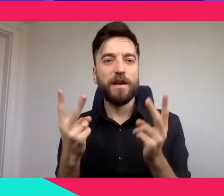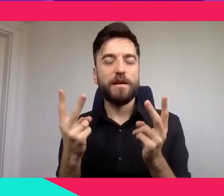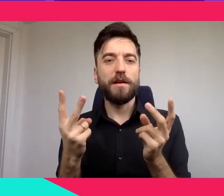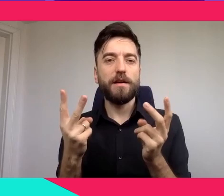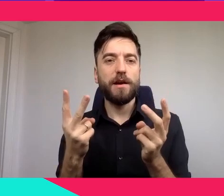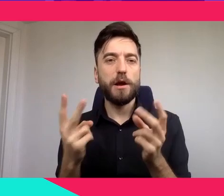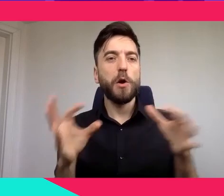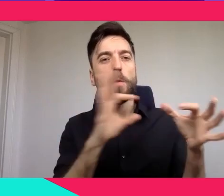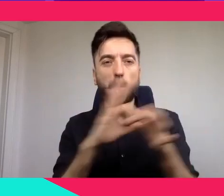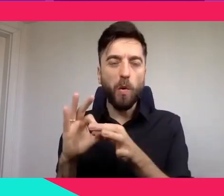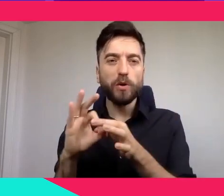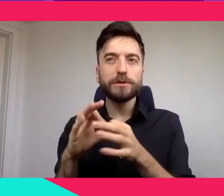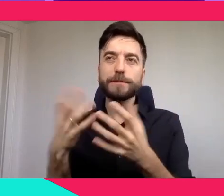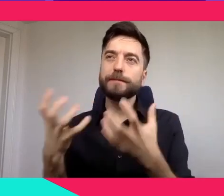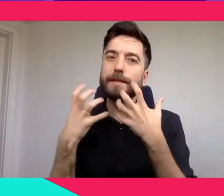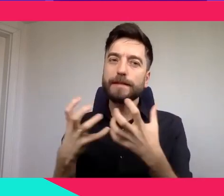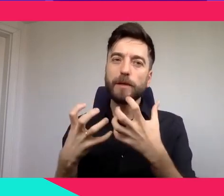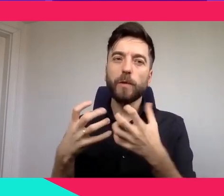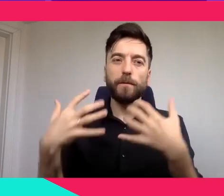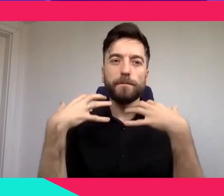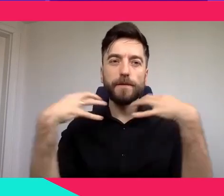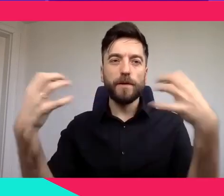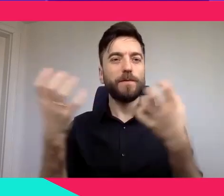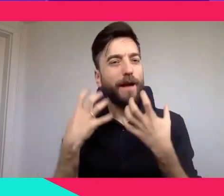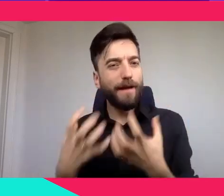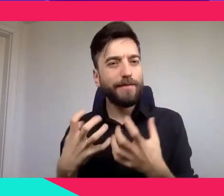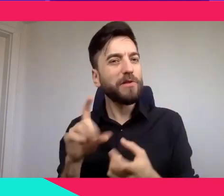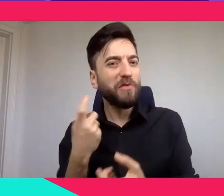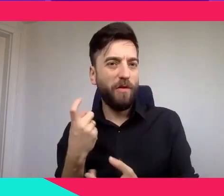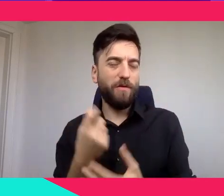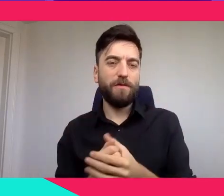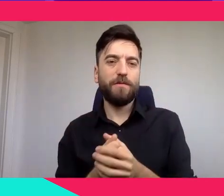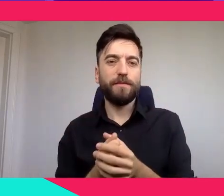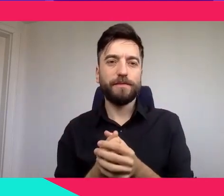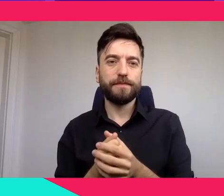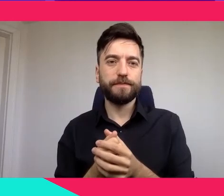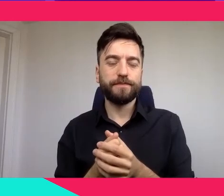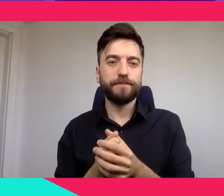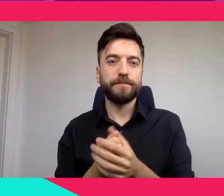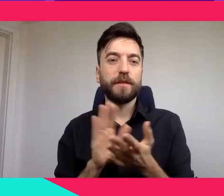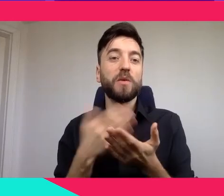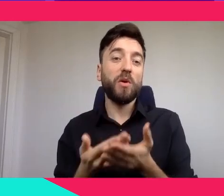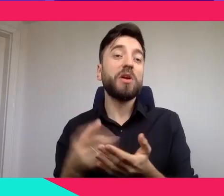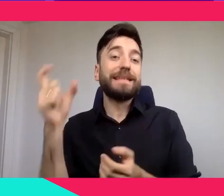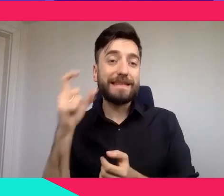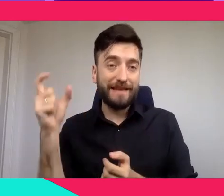expectations for digitality and experience that the digital transformation that society has brought about.